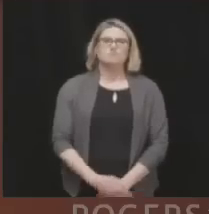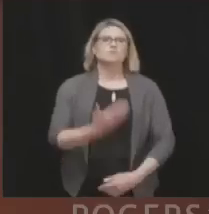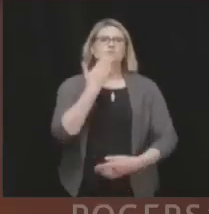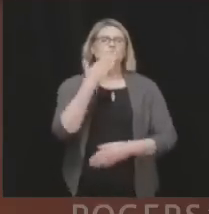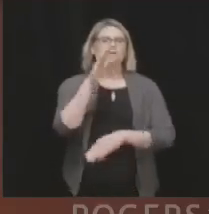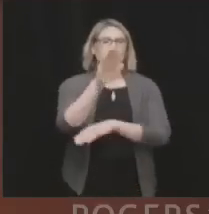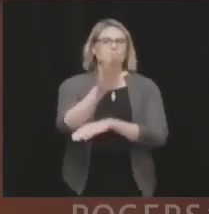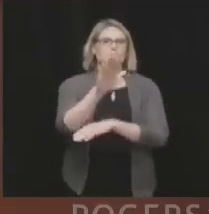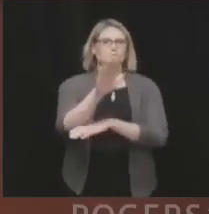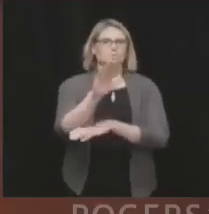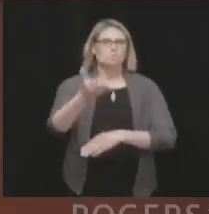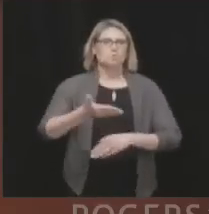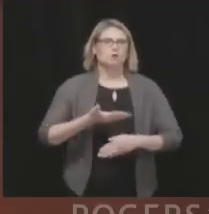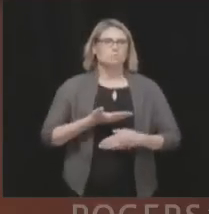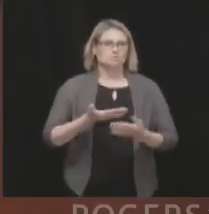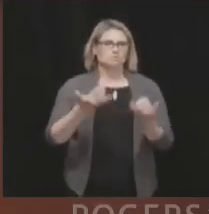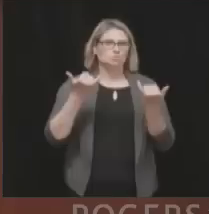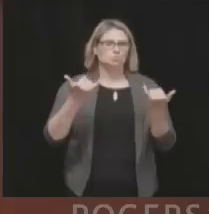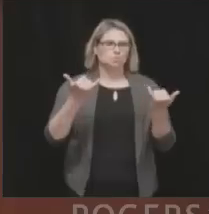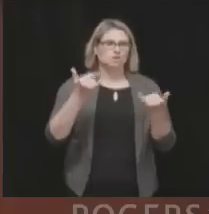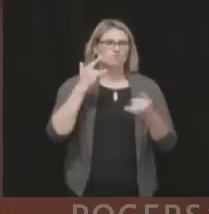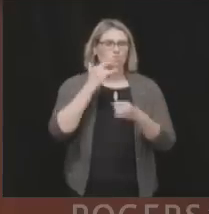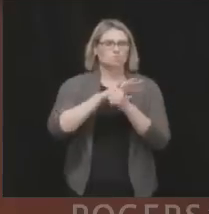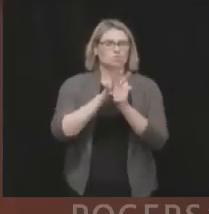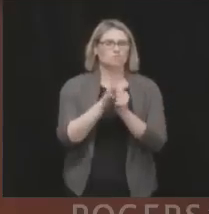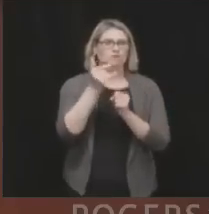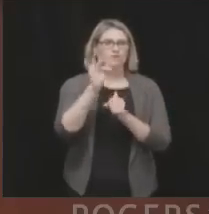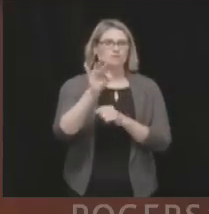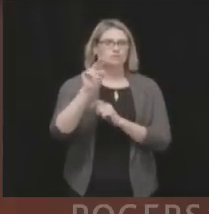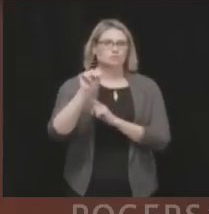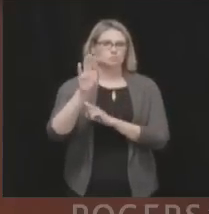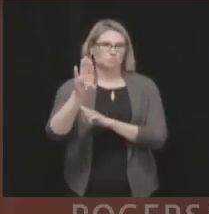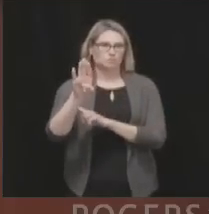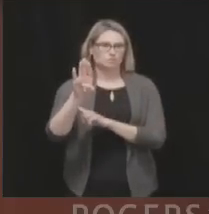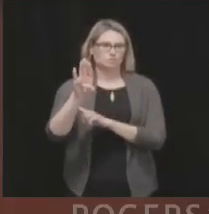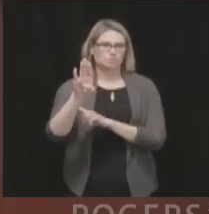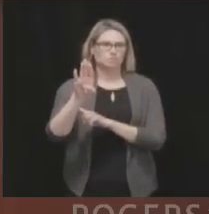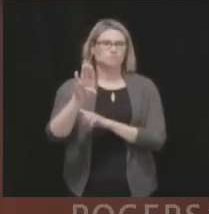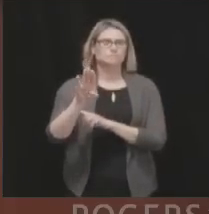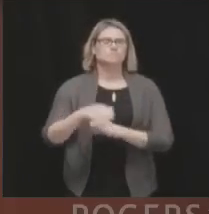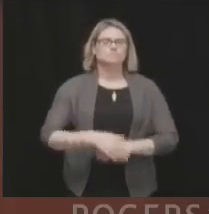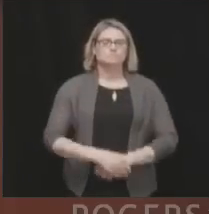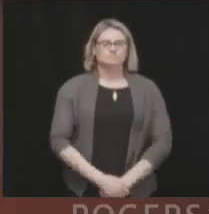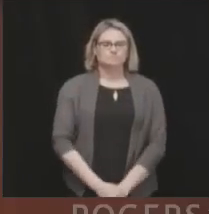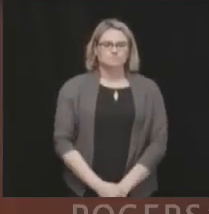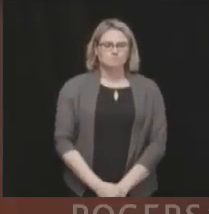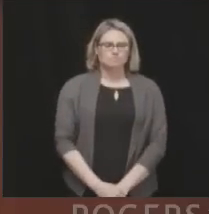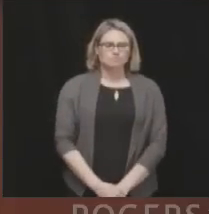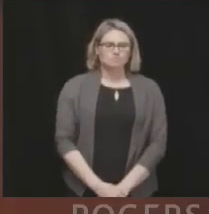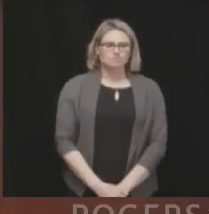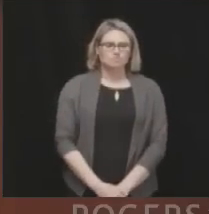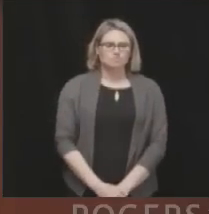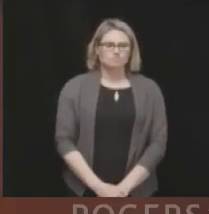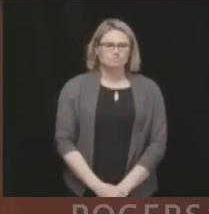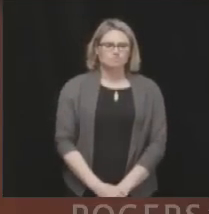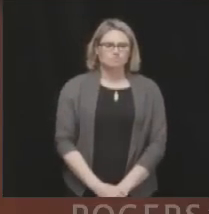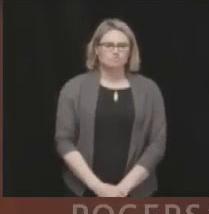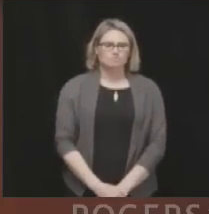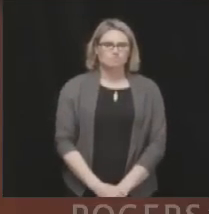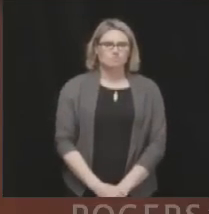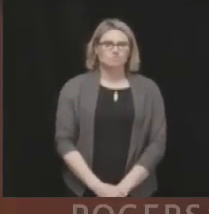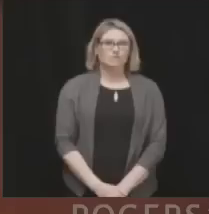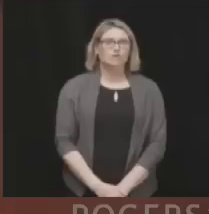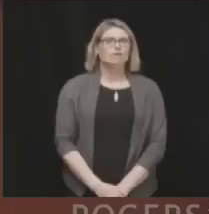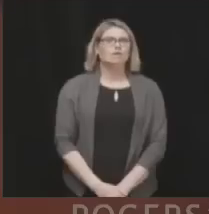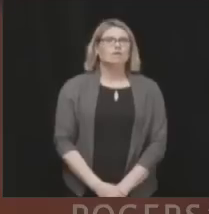Russell, Chief Medical Officer of Health; the Honourable Blaine Higgs, Premier of New Brunswick; Kevin Vickers, Leader